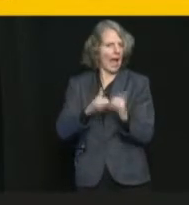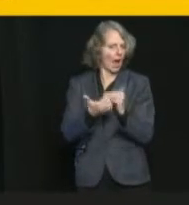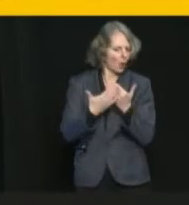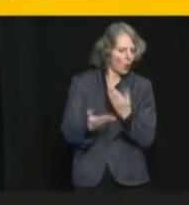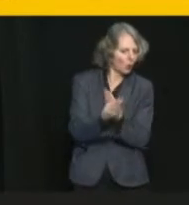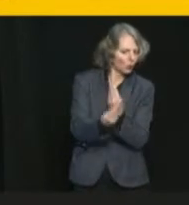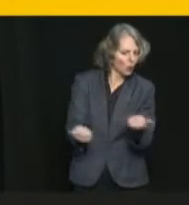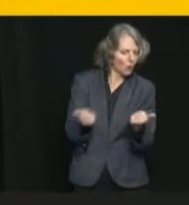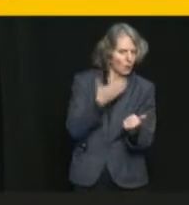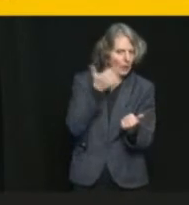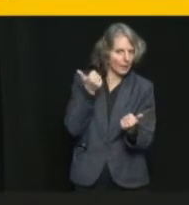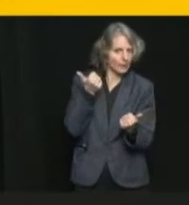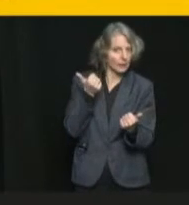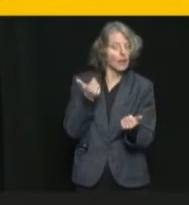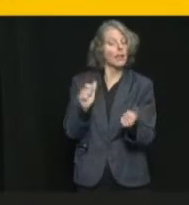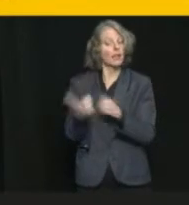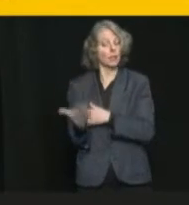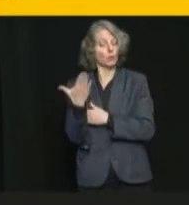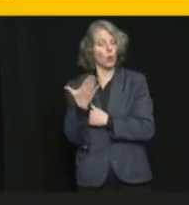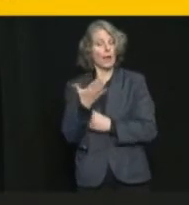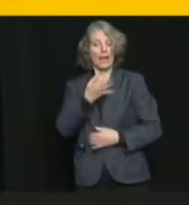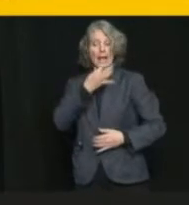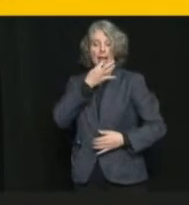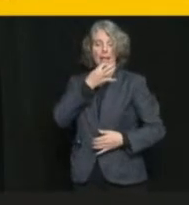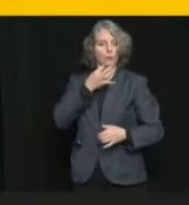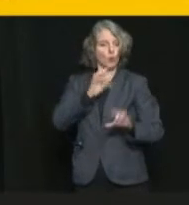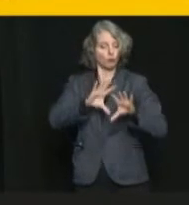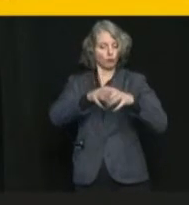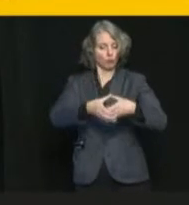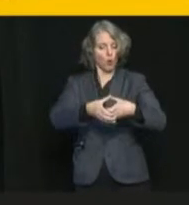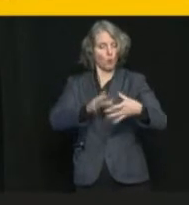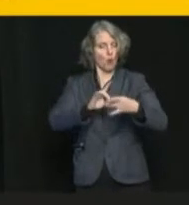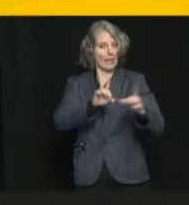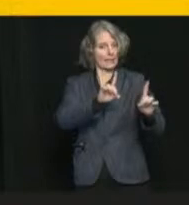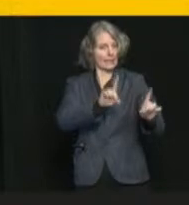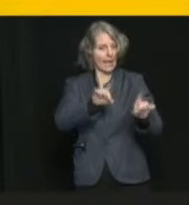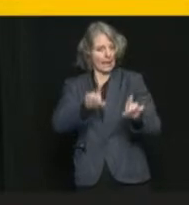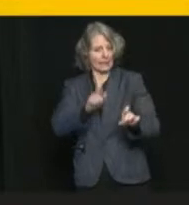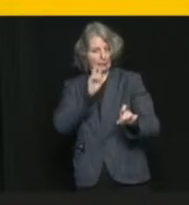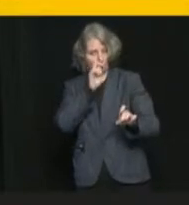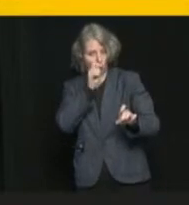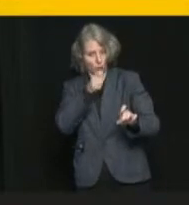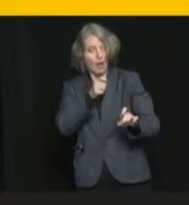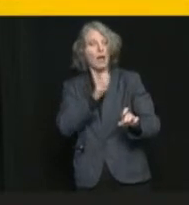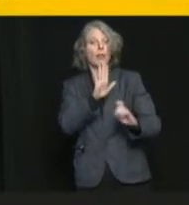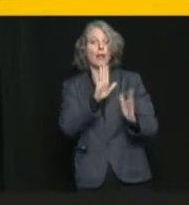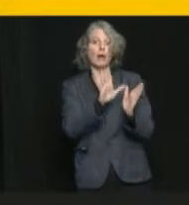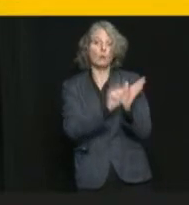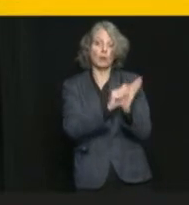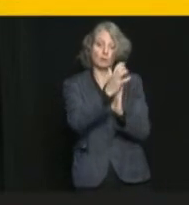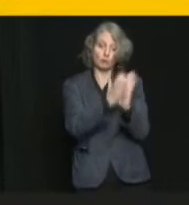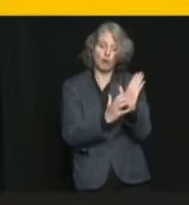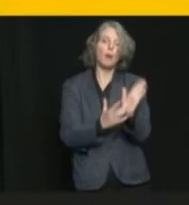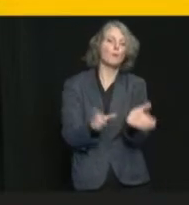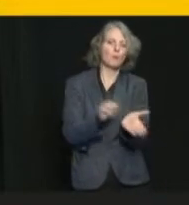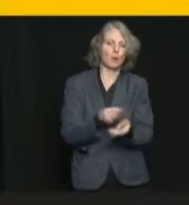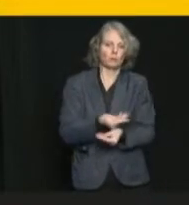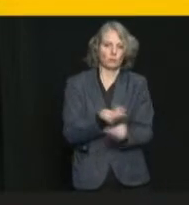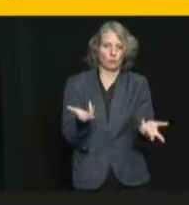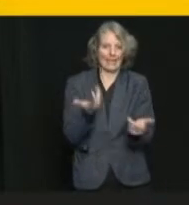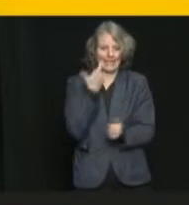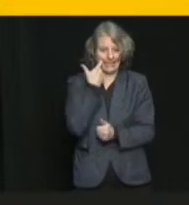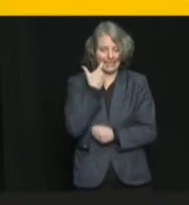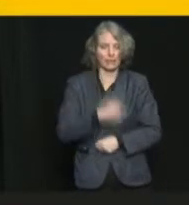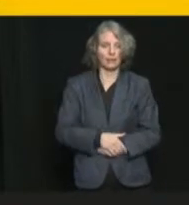expert panel on testing and so on was published. First, I'd like to thank